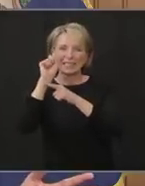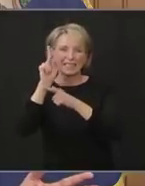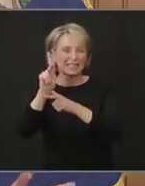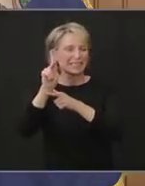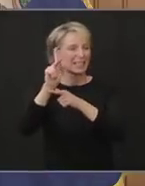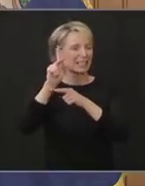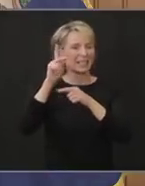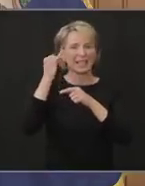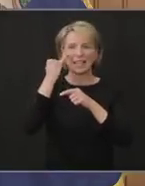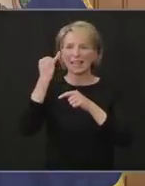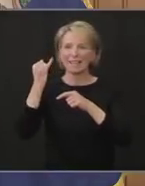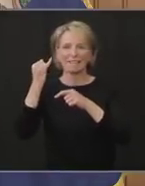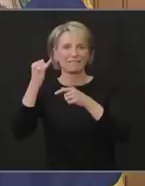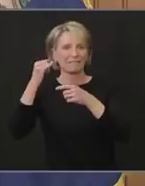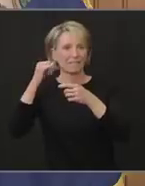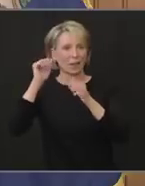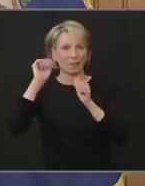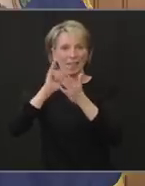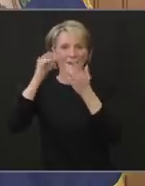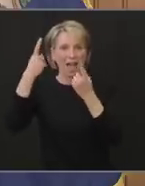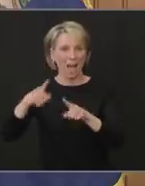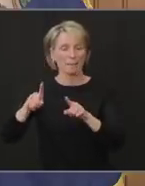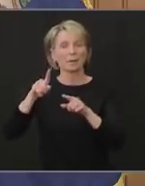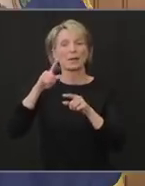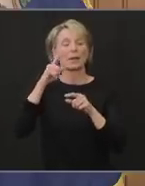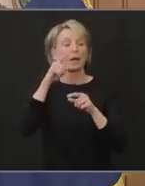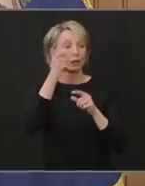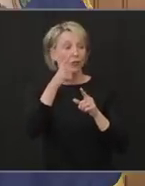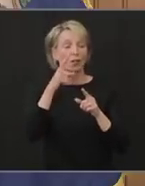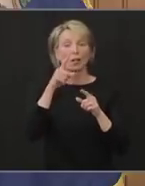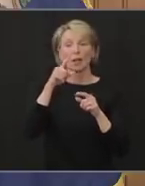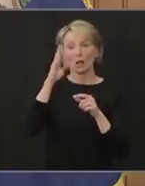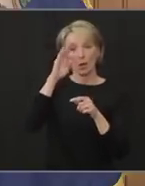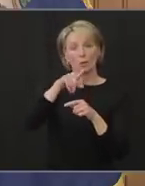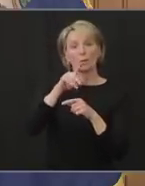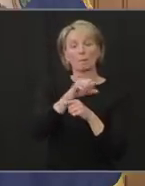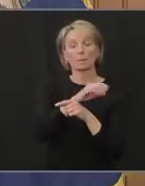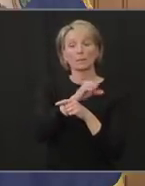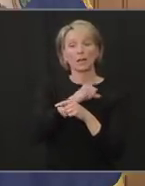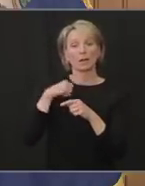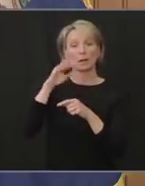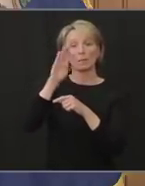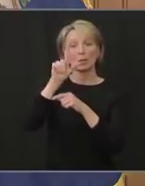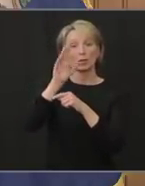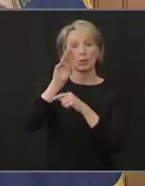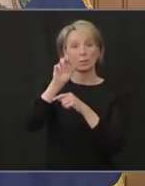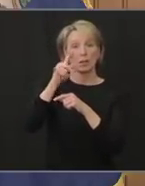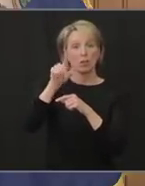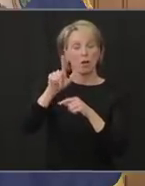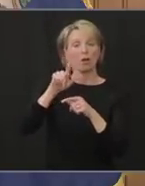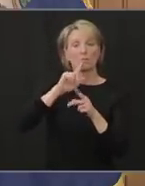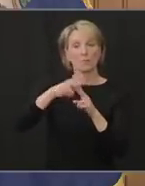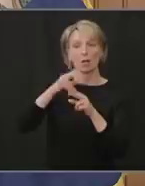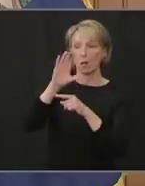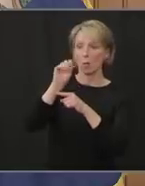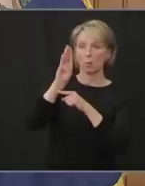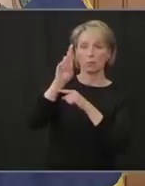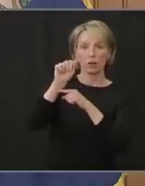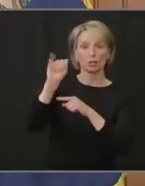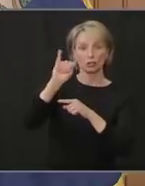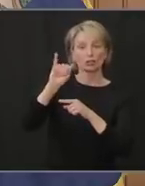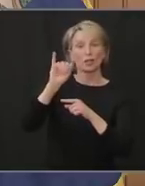I love COBRA, Dick, but it's also really expensive unless we get some subsidies to make that possible. We need reforms. That's the reason we need